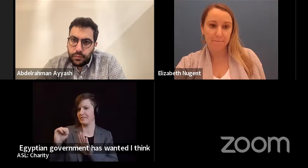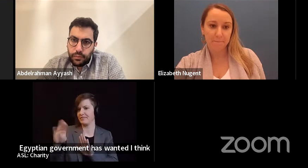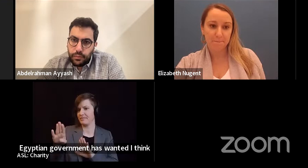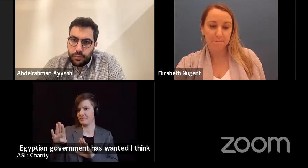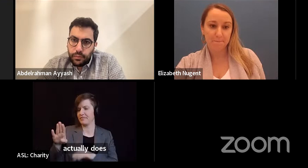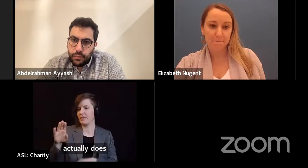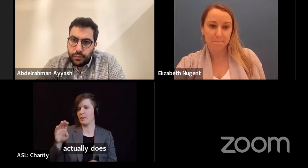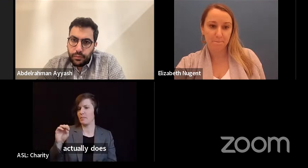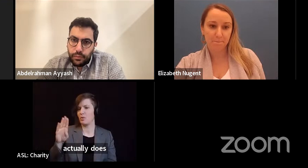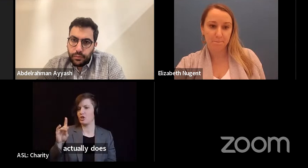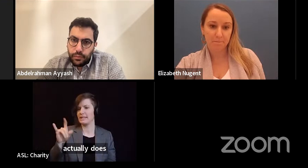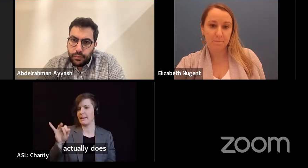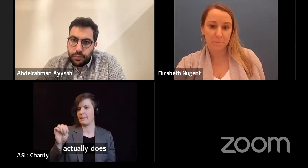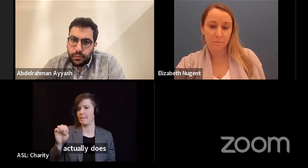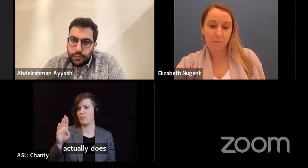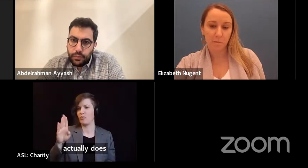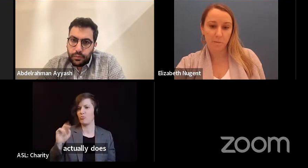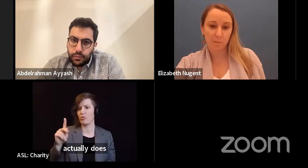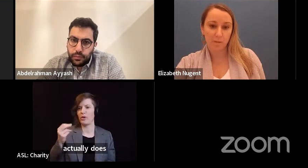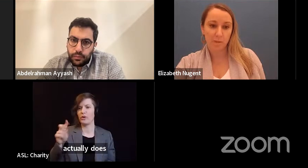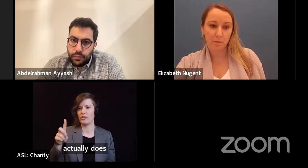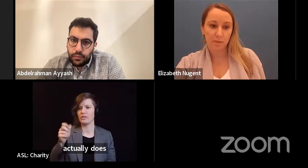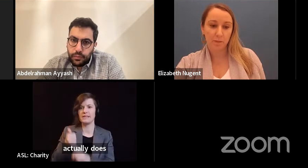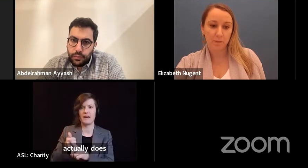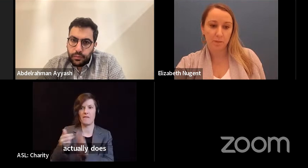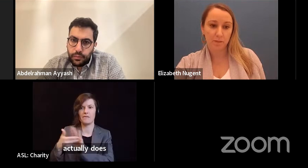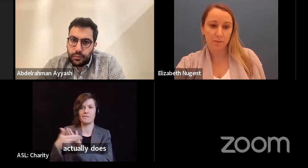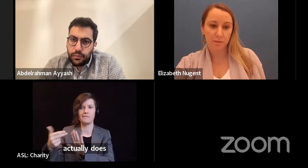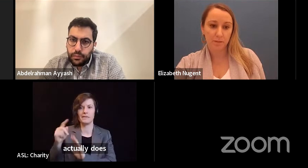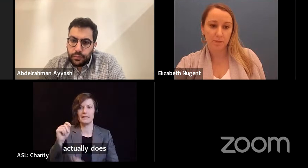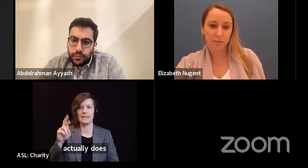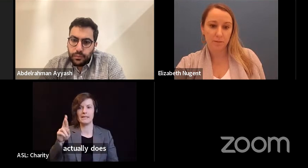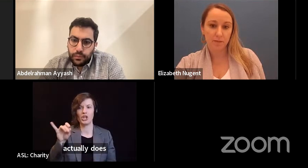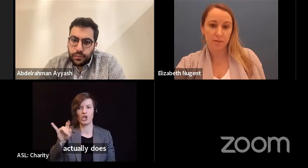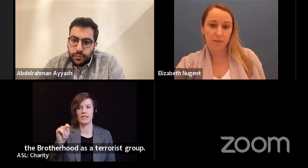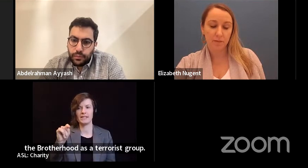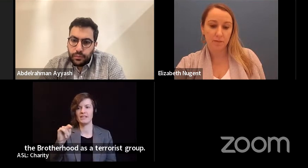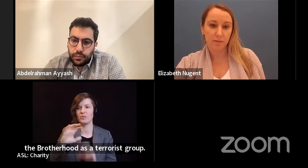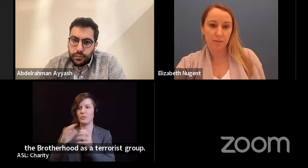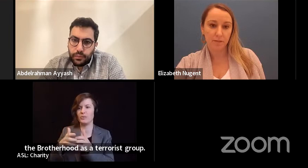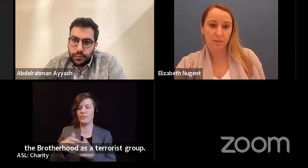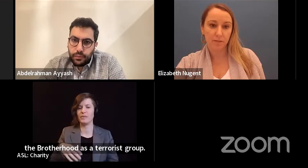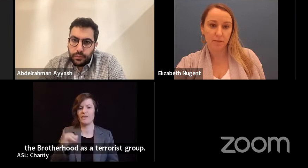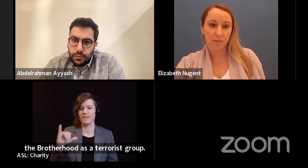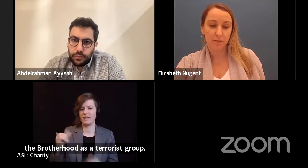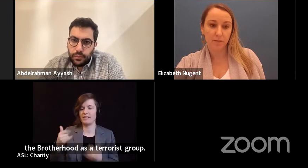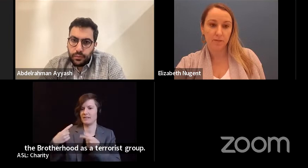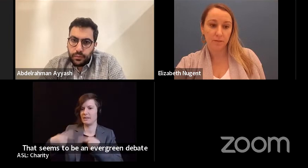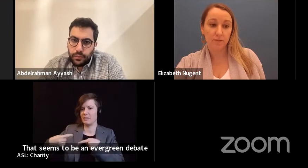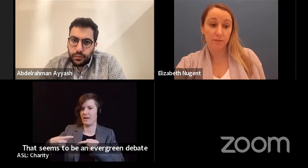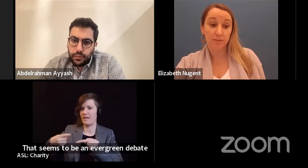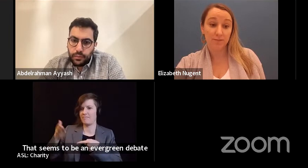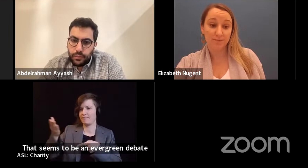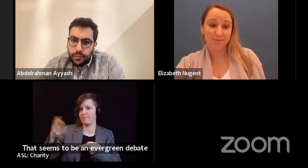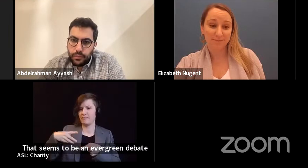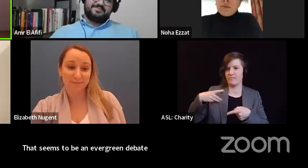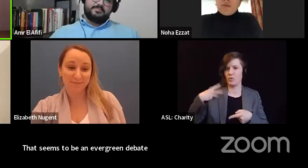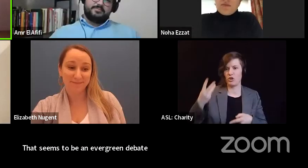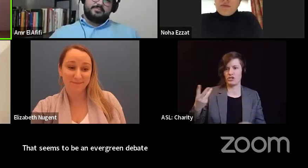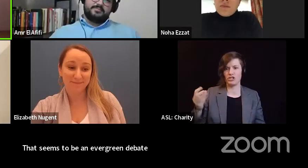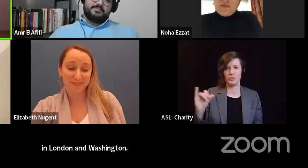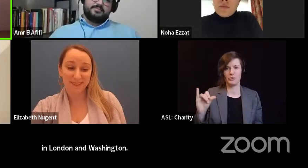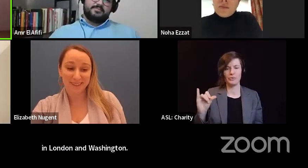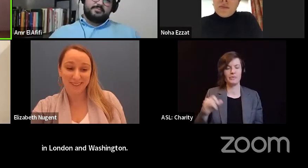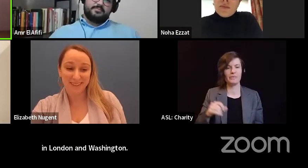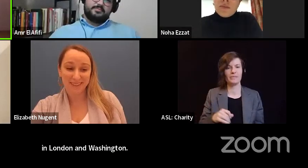an evergreen debate in London and Washington. What's pros and cons of